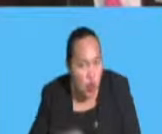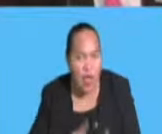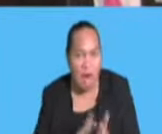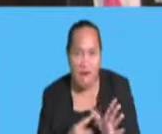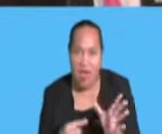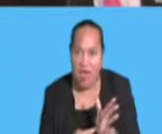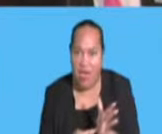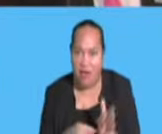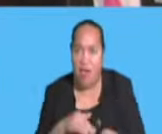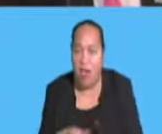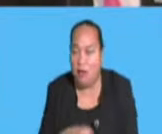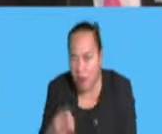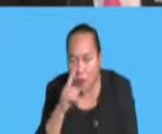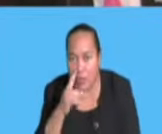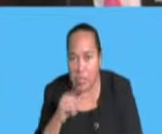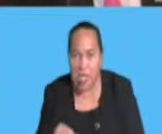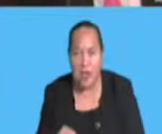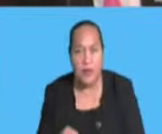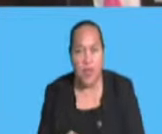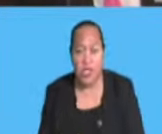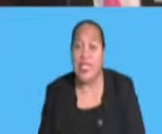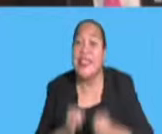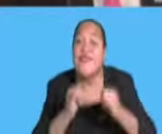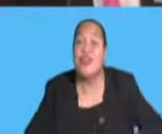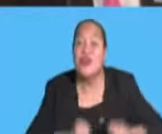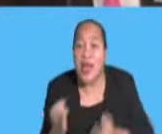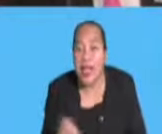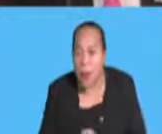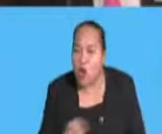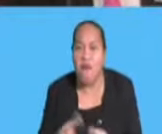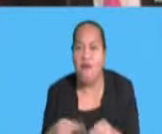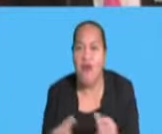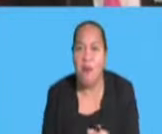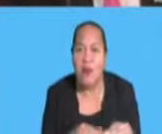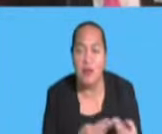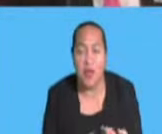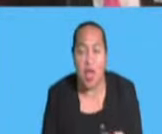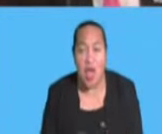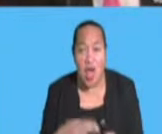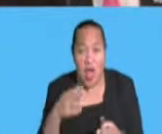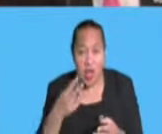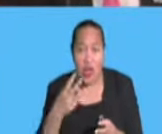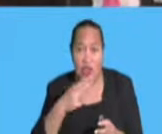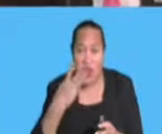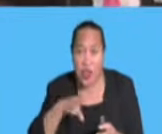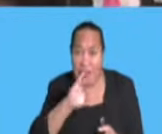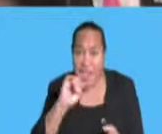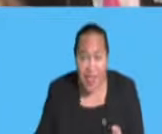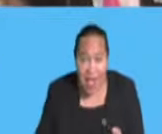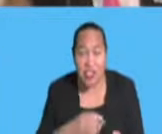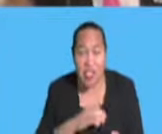Speaker, individual income, not family income, threshold was increased to 30,000 along with